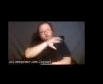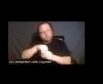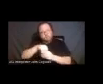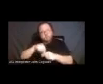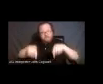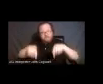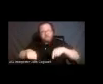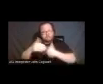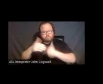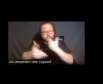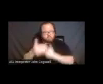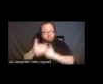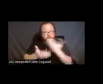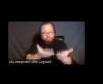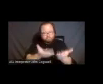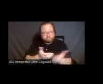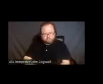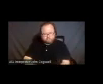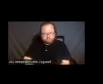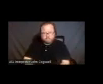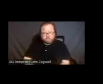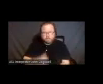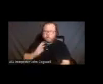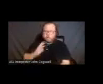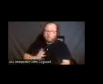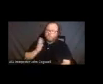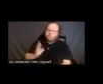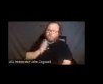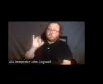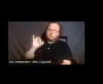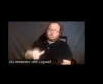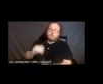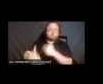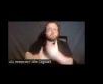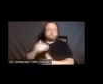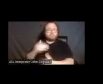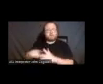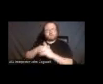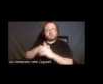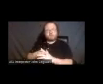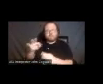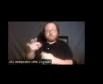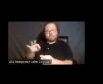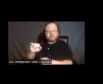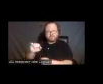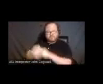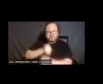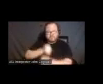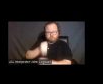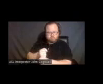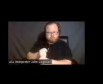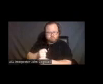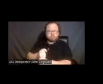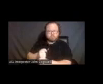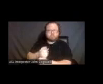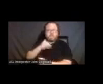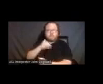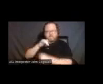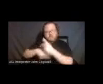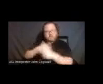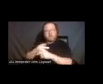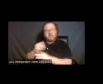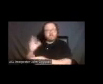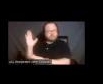particular process. We formalized this process at the beginning and start of the year, where we have these kinds of